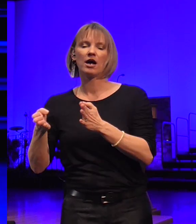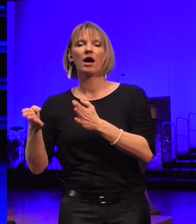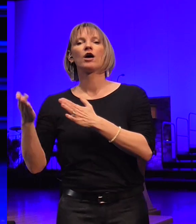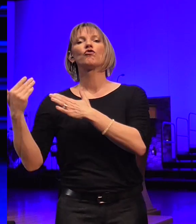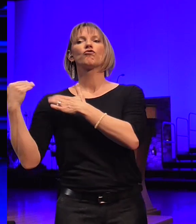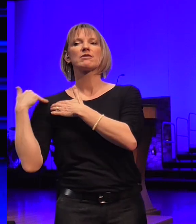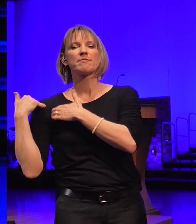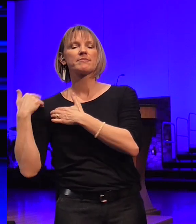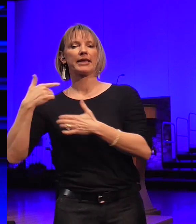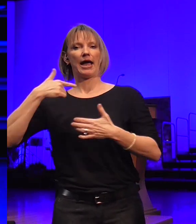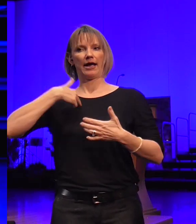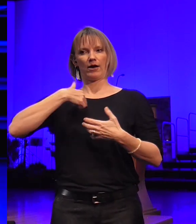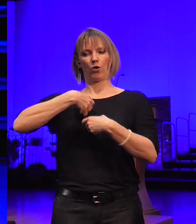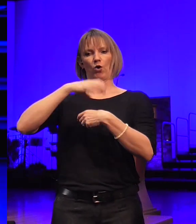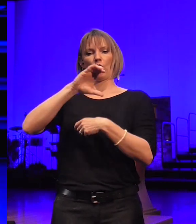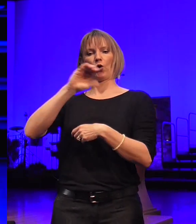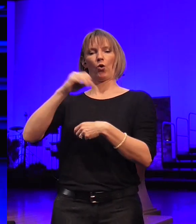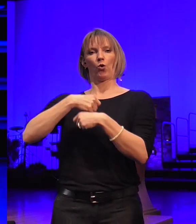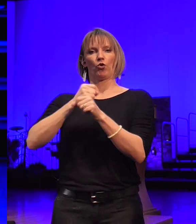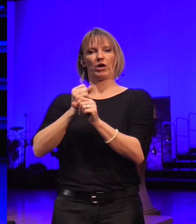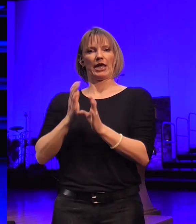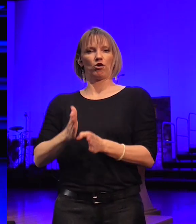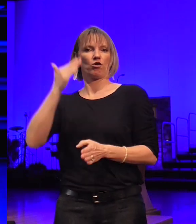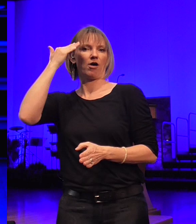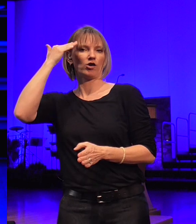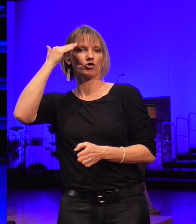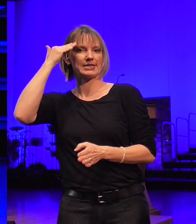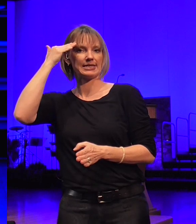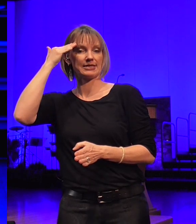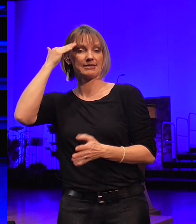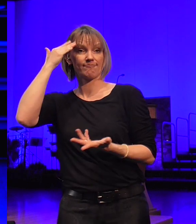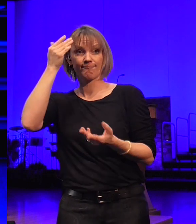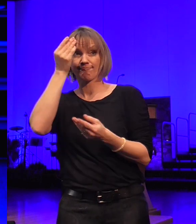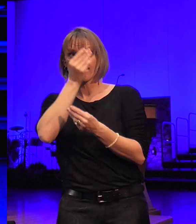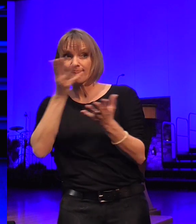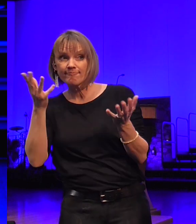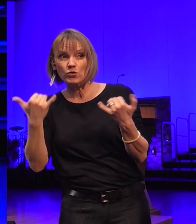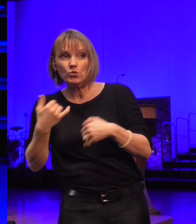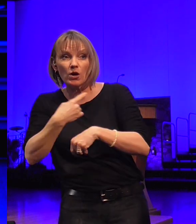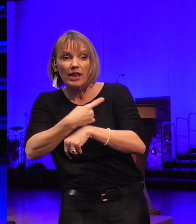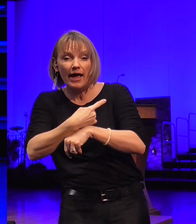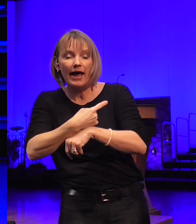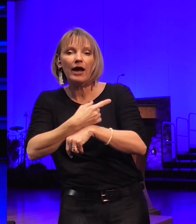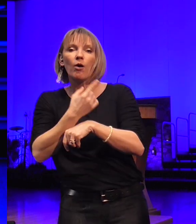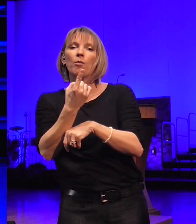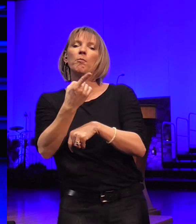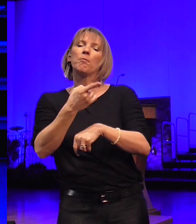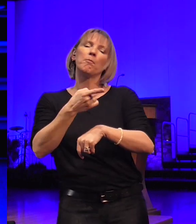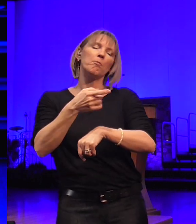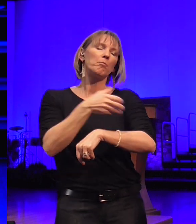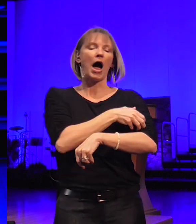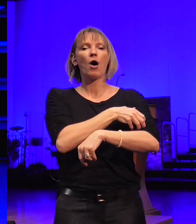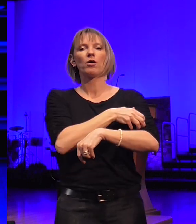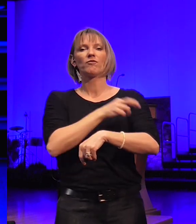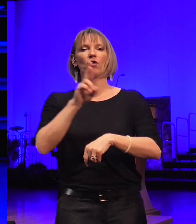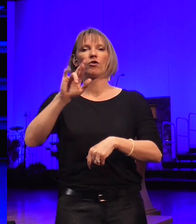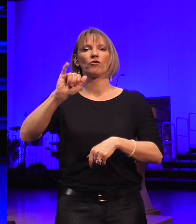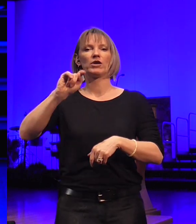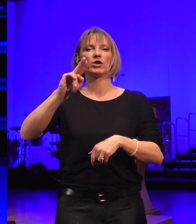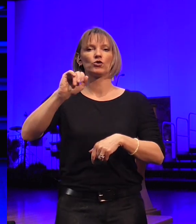responsibility co-creator consciousness. In particular, today, one of the most powerful rituals there